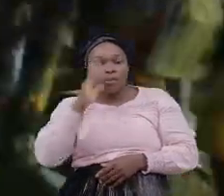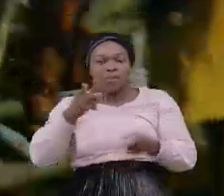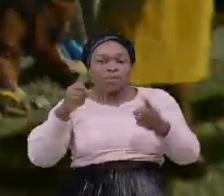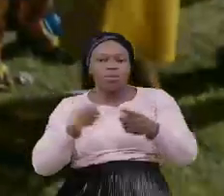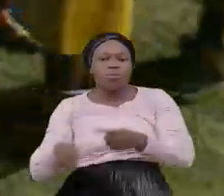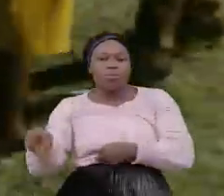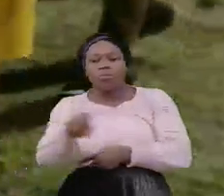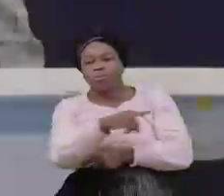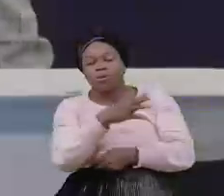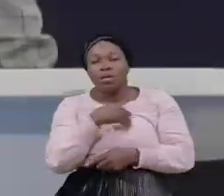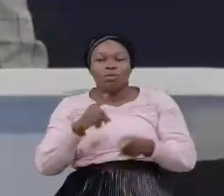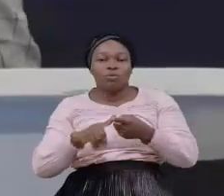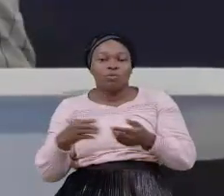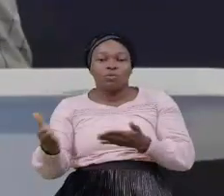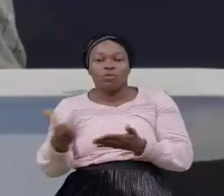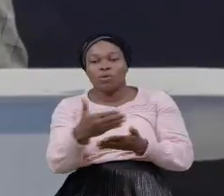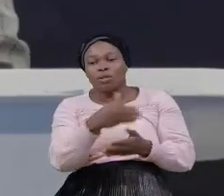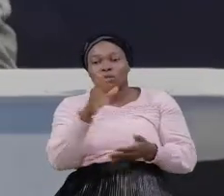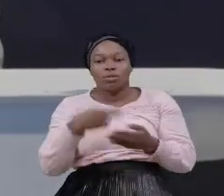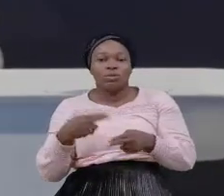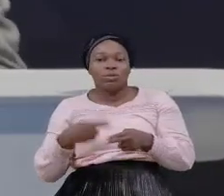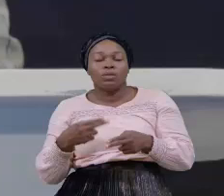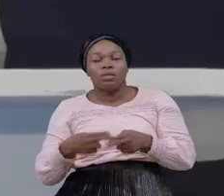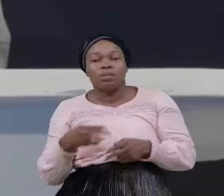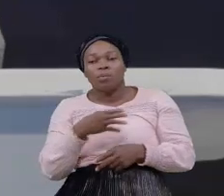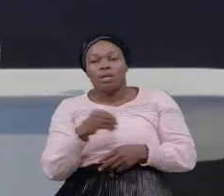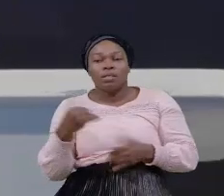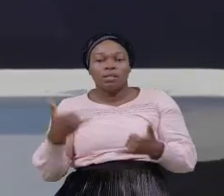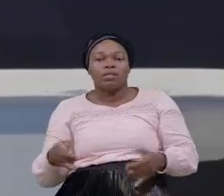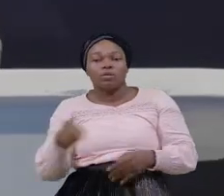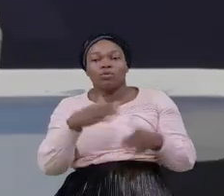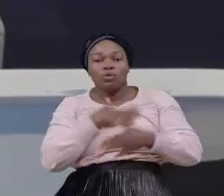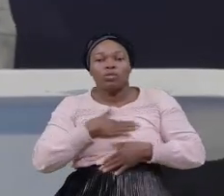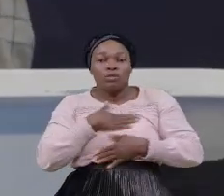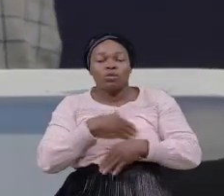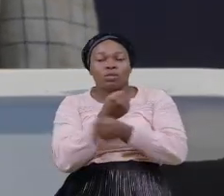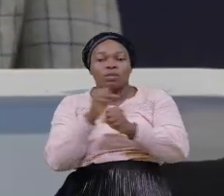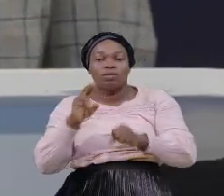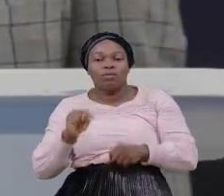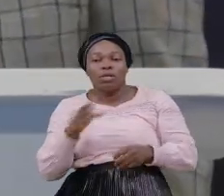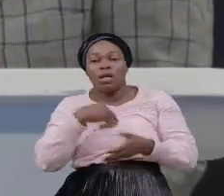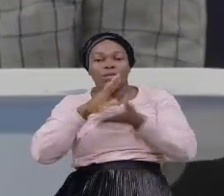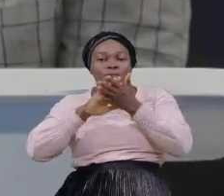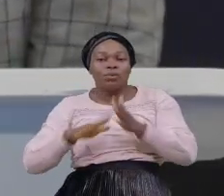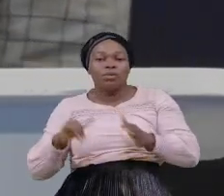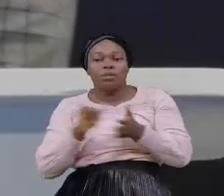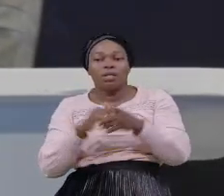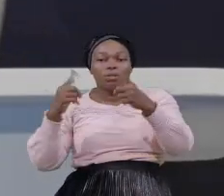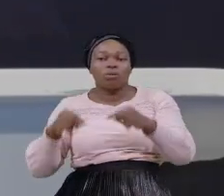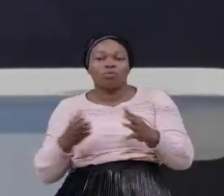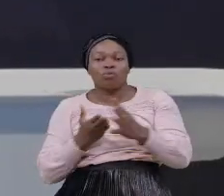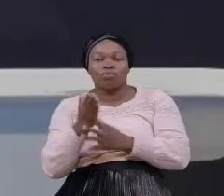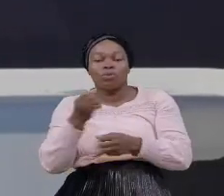you. Now you have the joy of salvation. Now you have the peace that comes with salvation. God bless you. We'll call